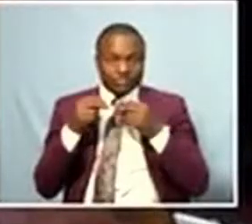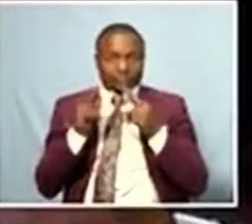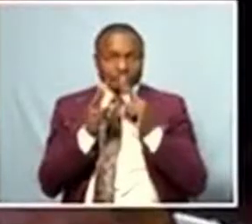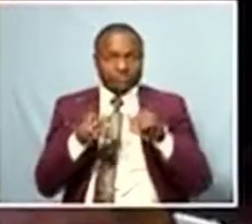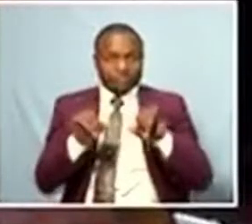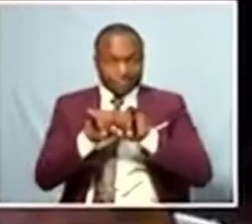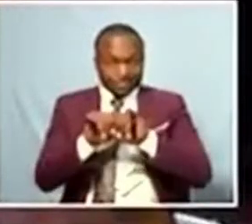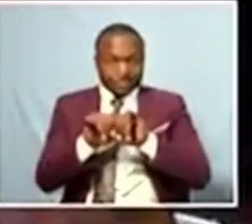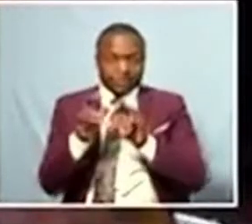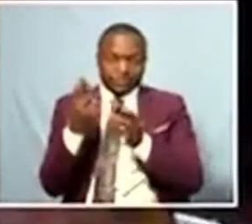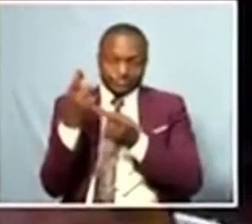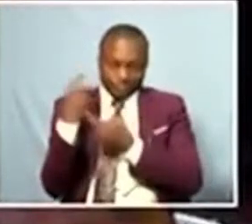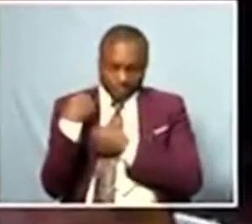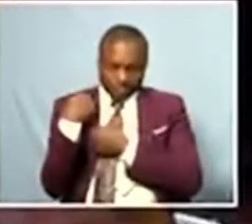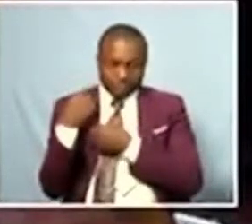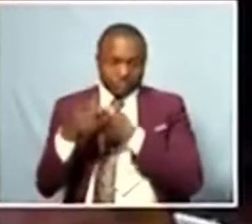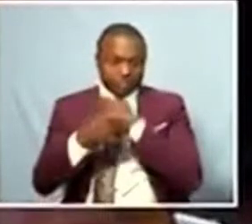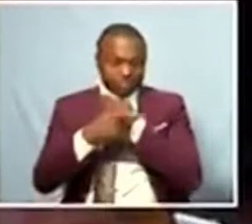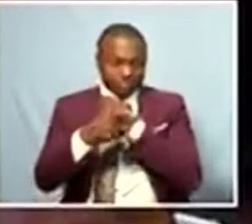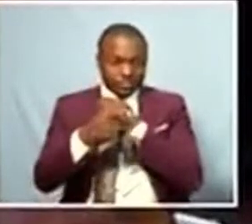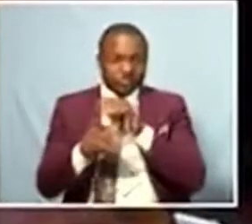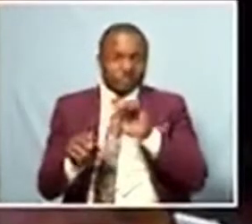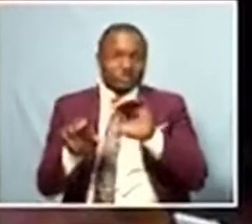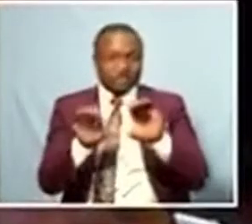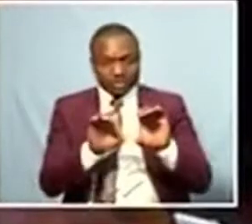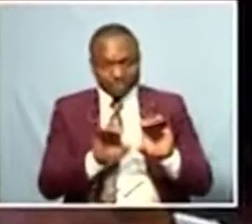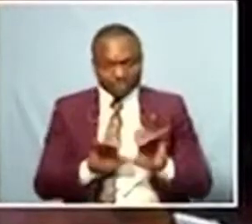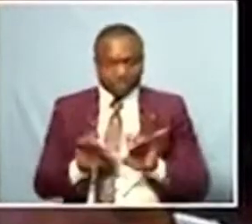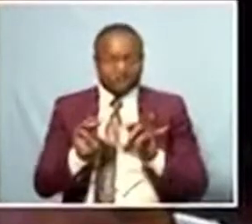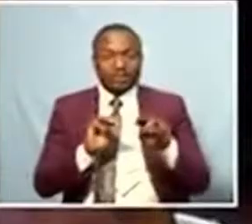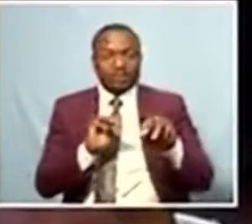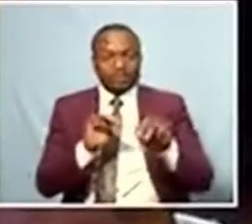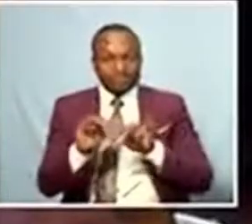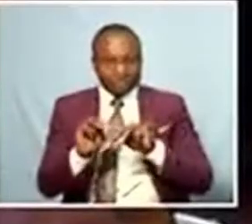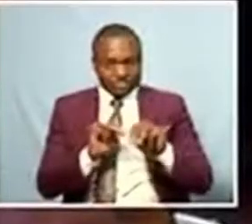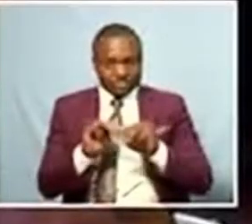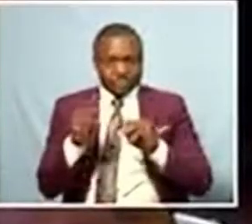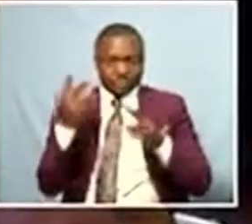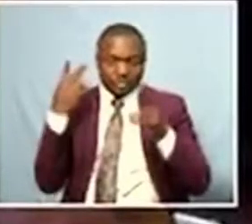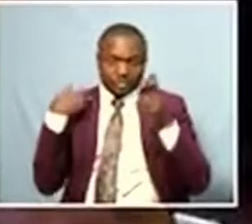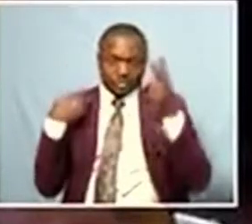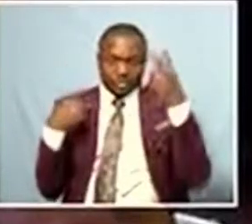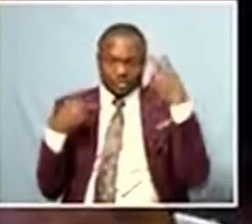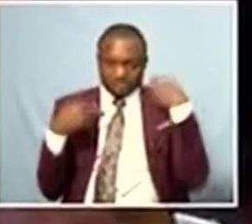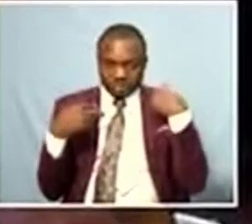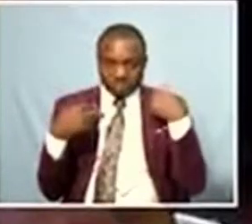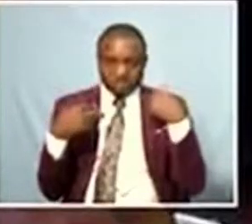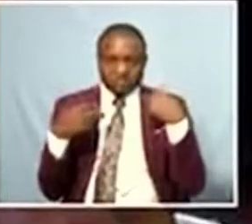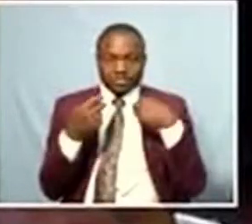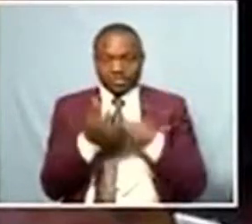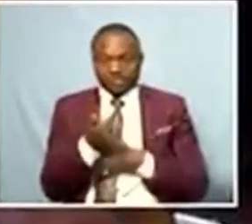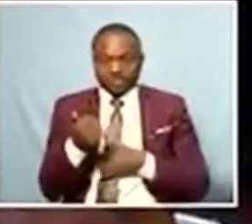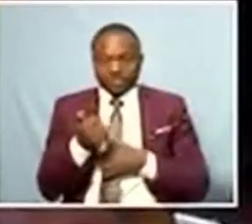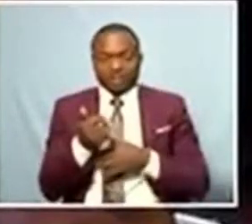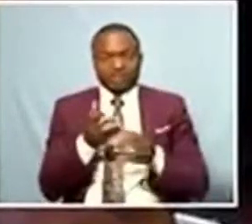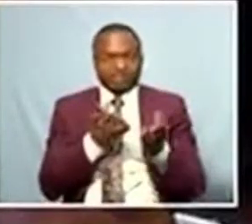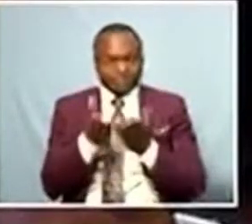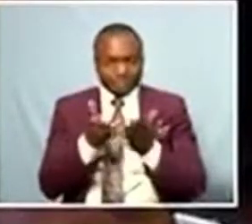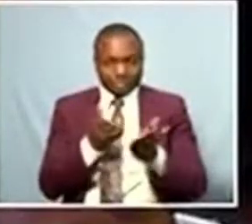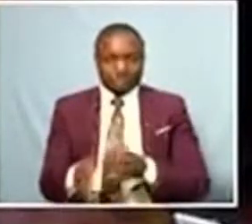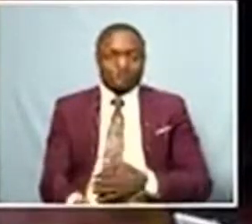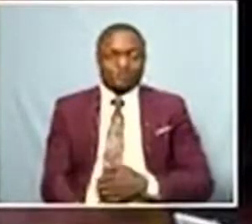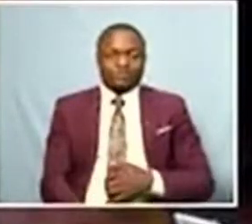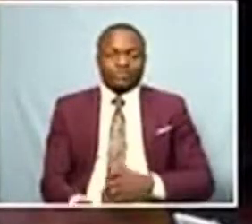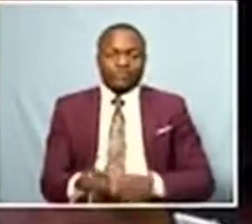role, Chairperson, the department plays in managing immigration and related services.